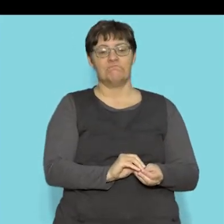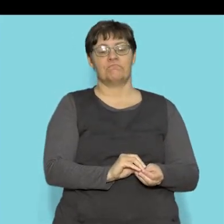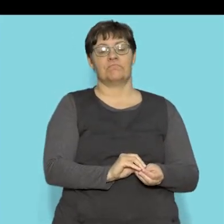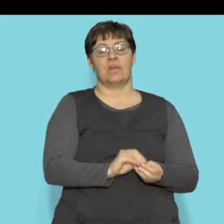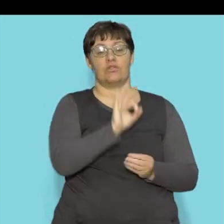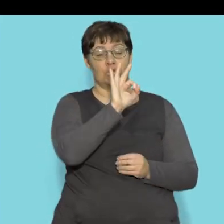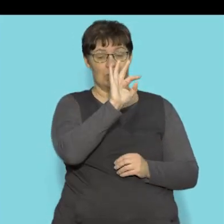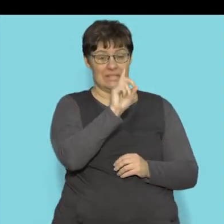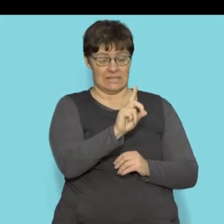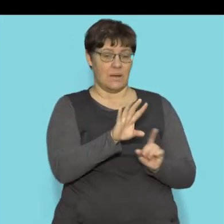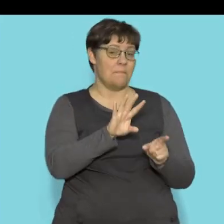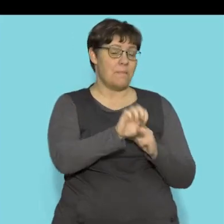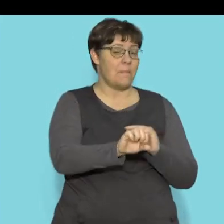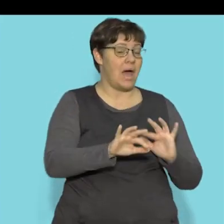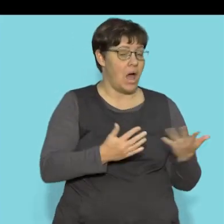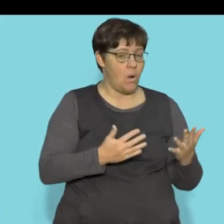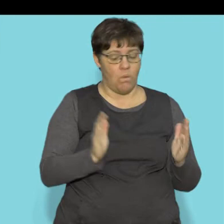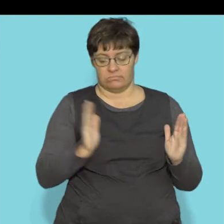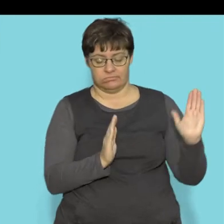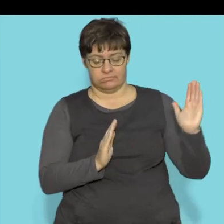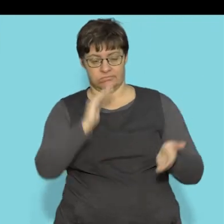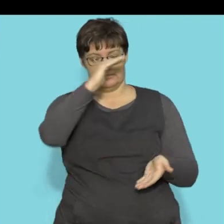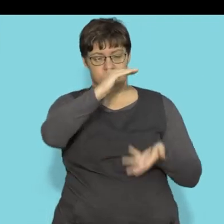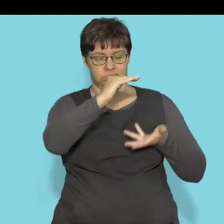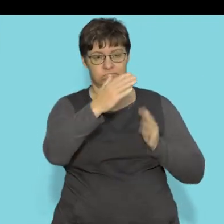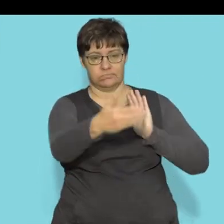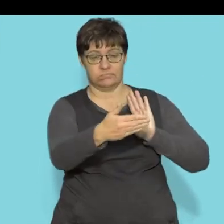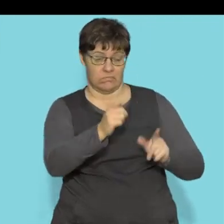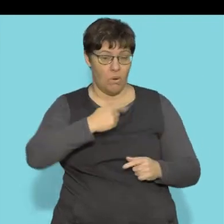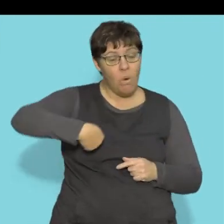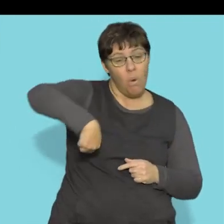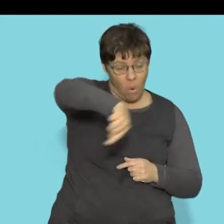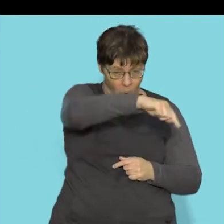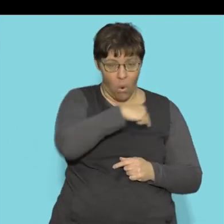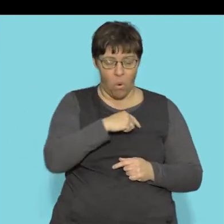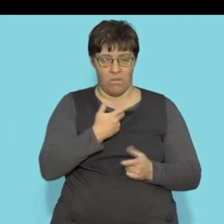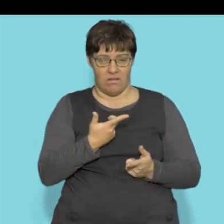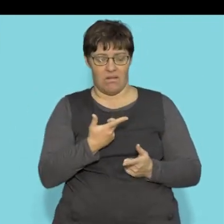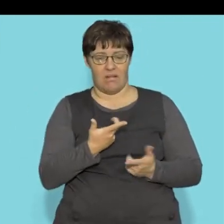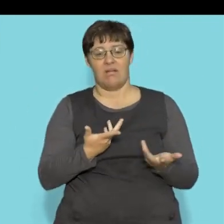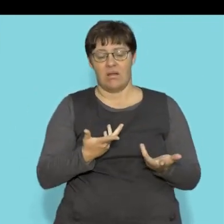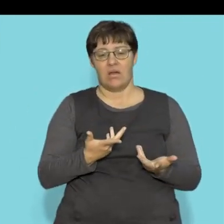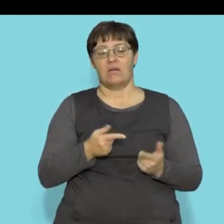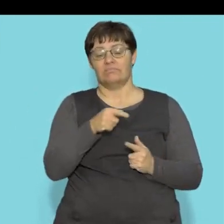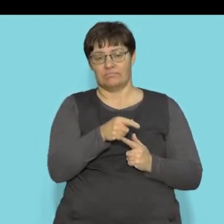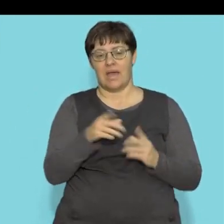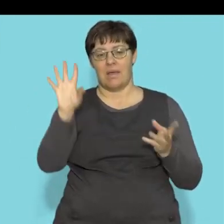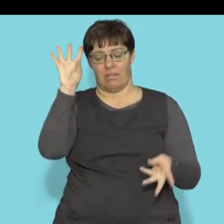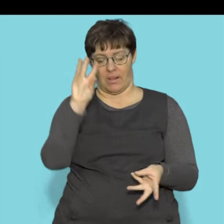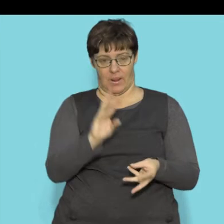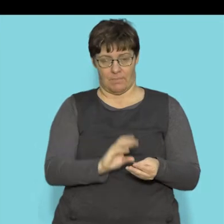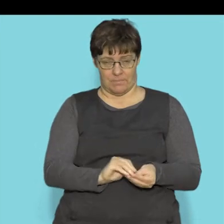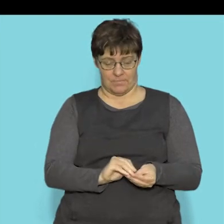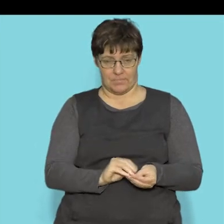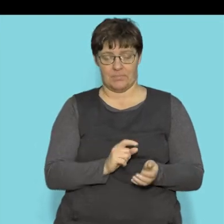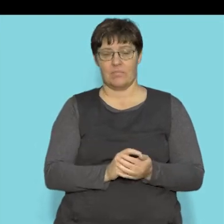can be found by adding together the areas of each face of a polyhedron together. So I know